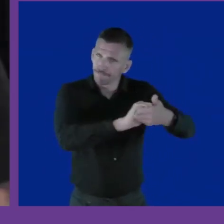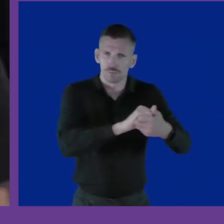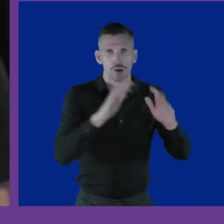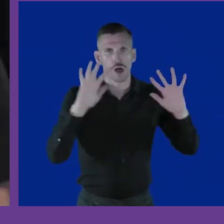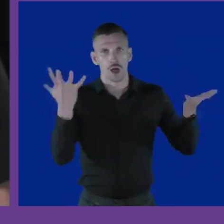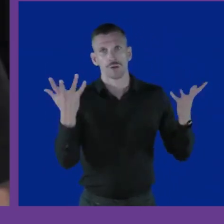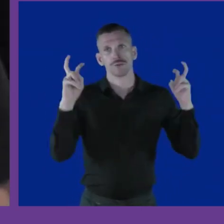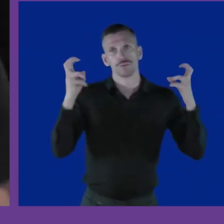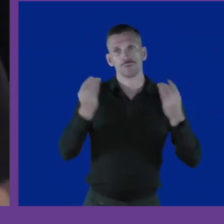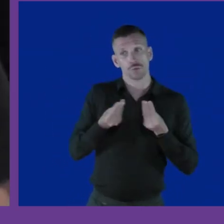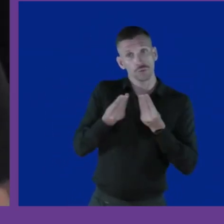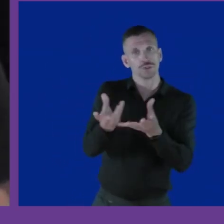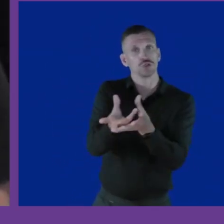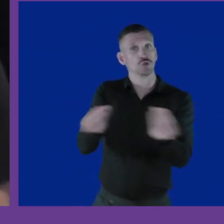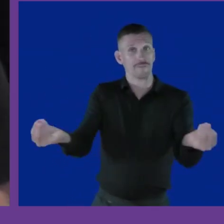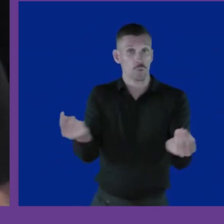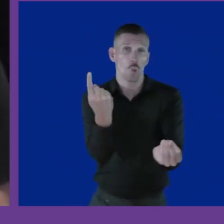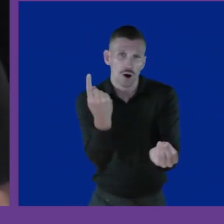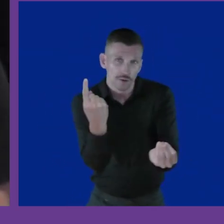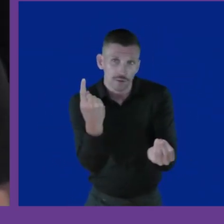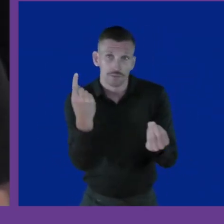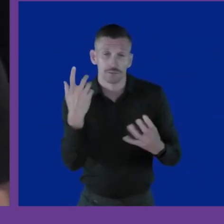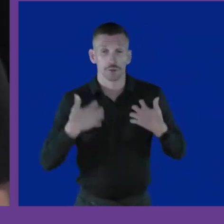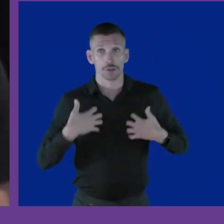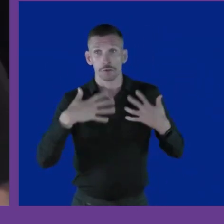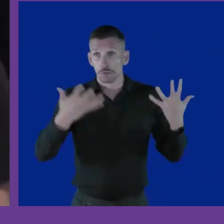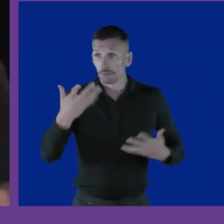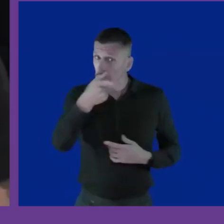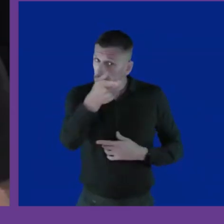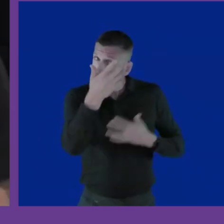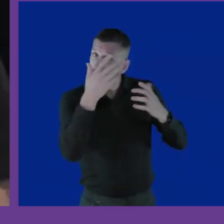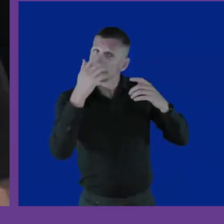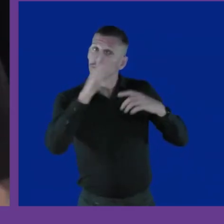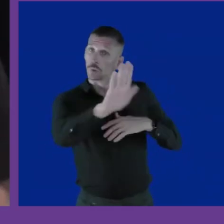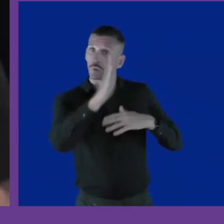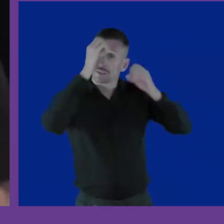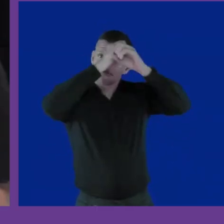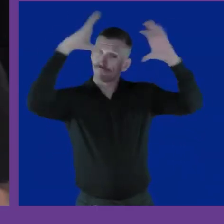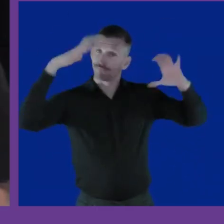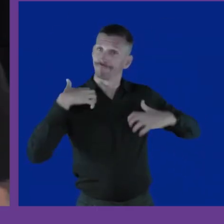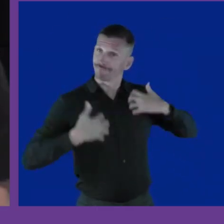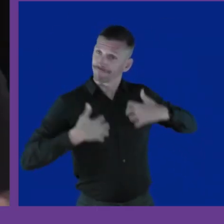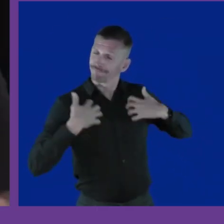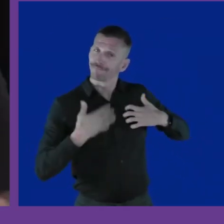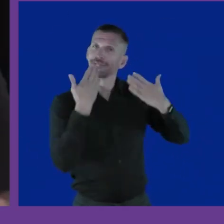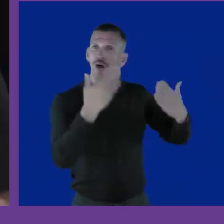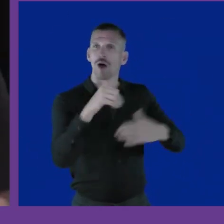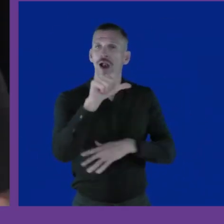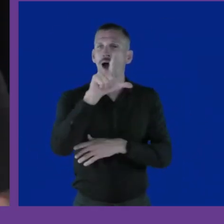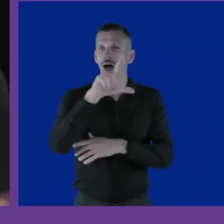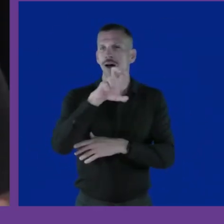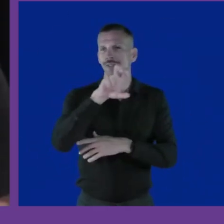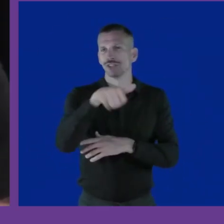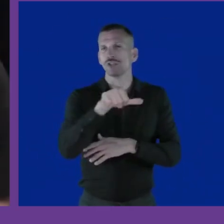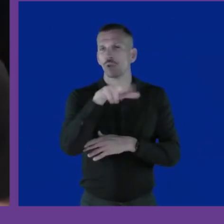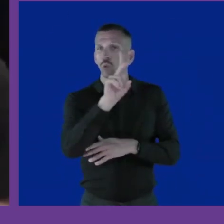signal. But I really like that idea. That's something I would like as well, to be able to see how much money I pay before I